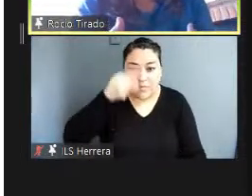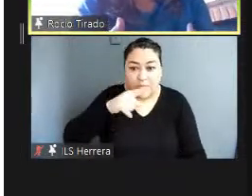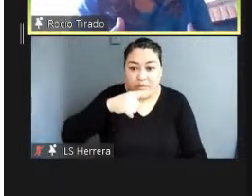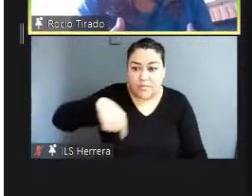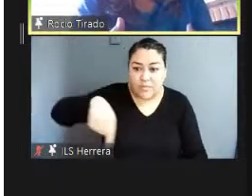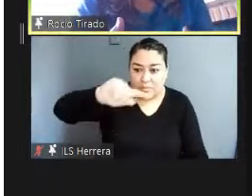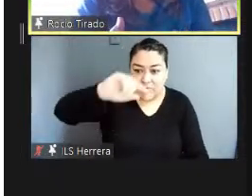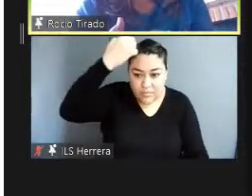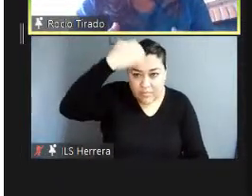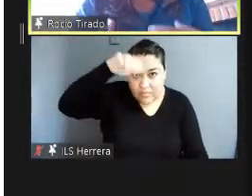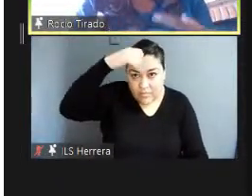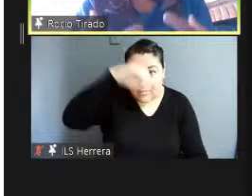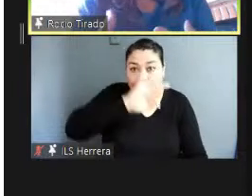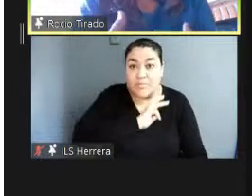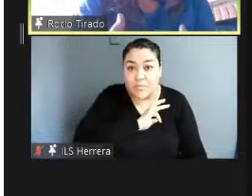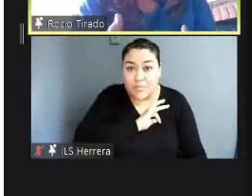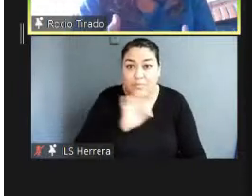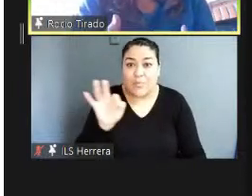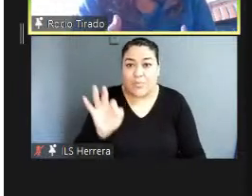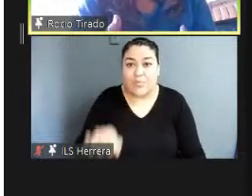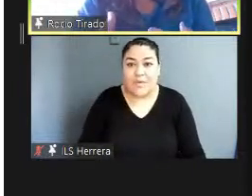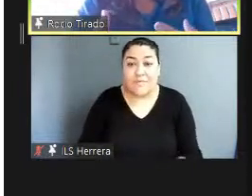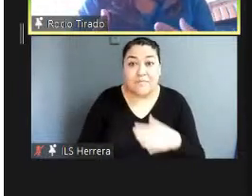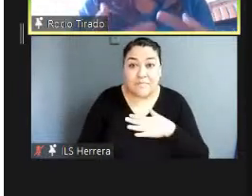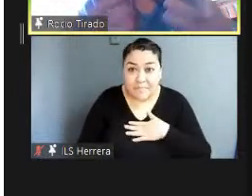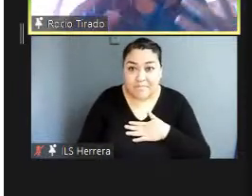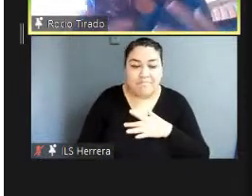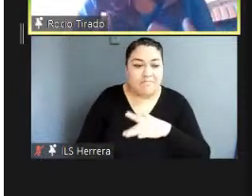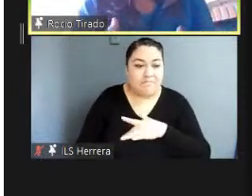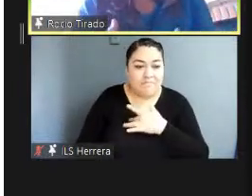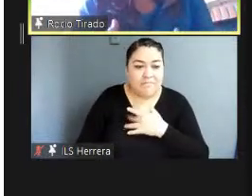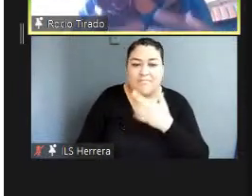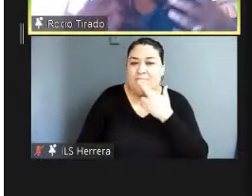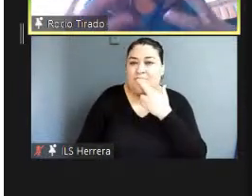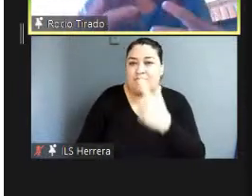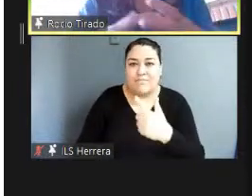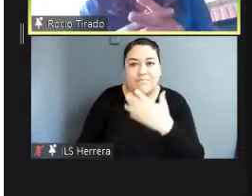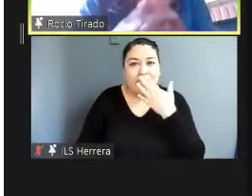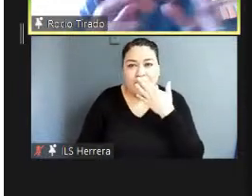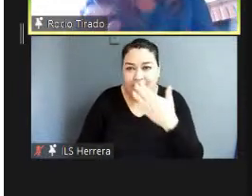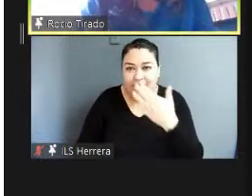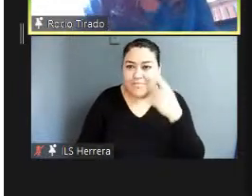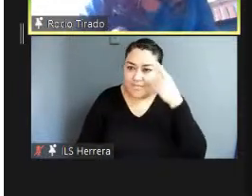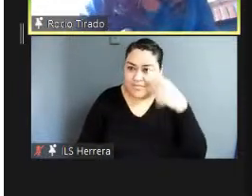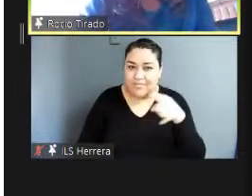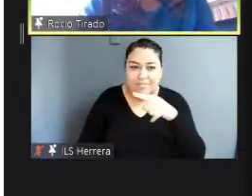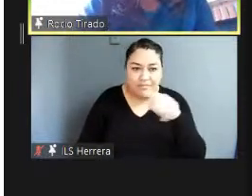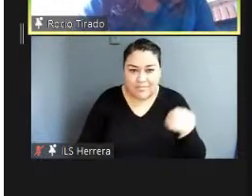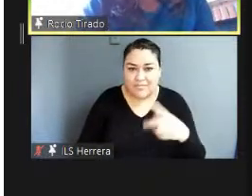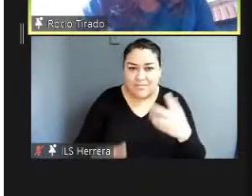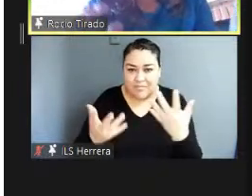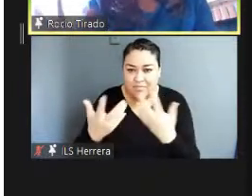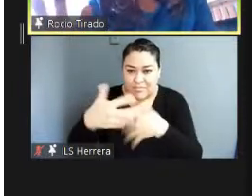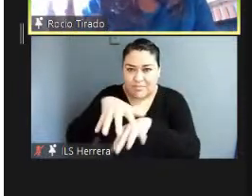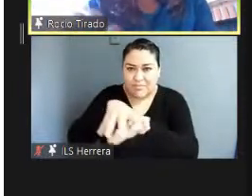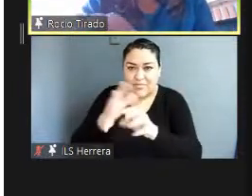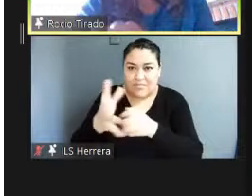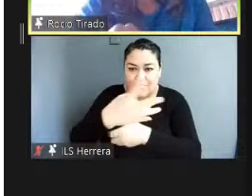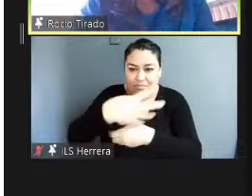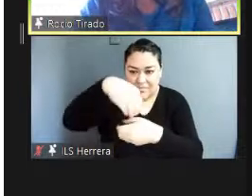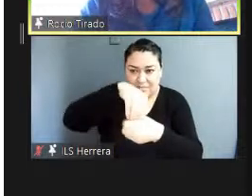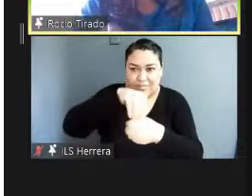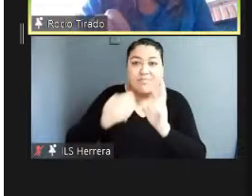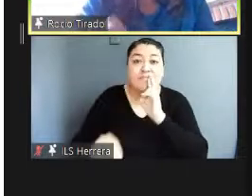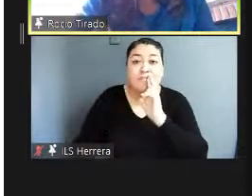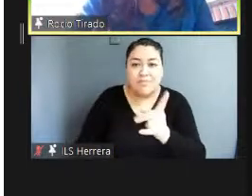the information and the expertise of other health professionals. I think it is a huge benefit to be able to